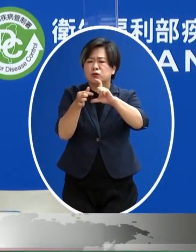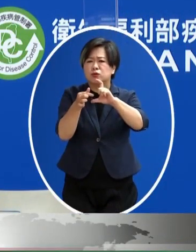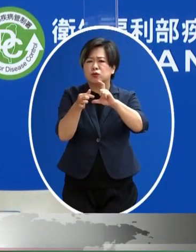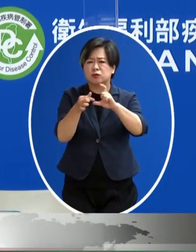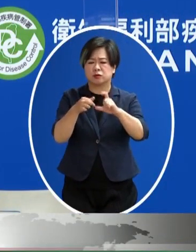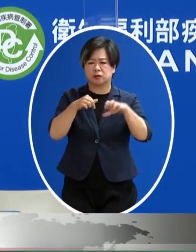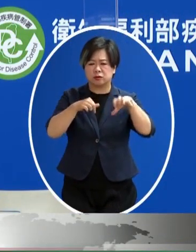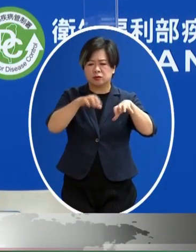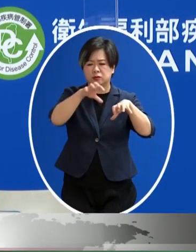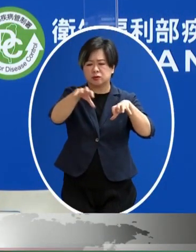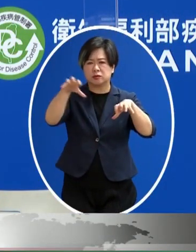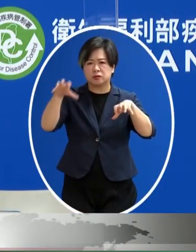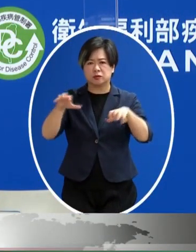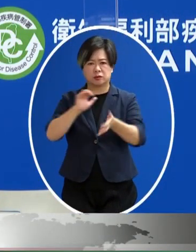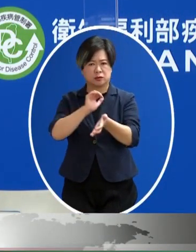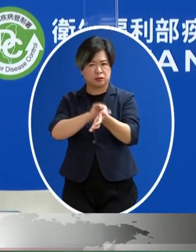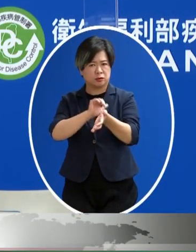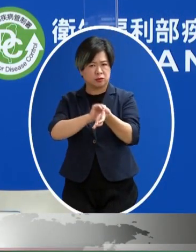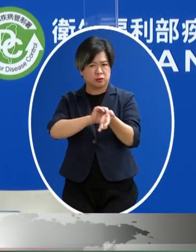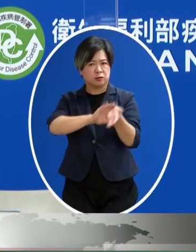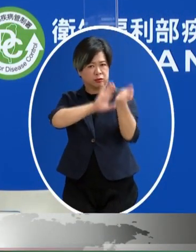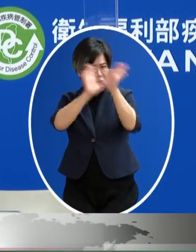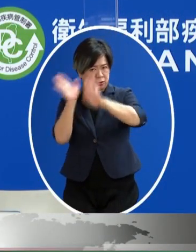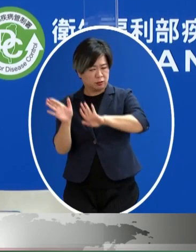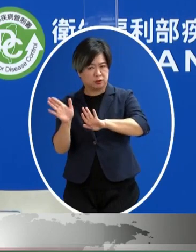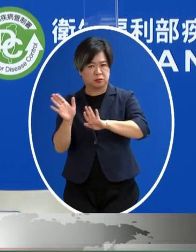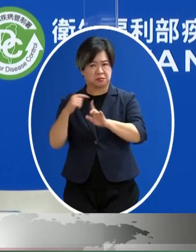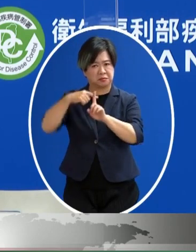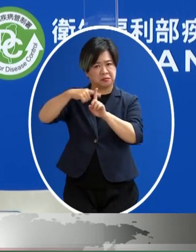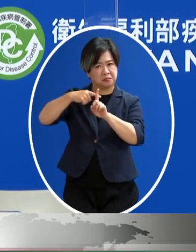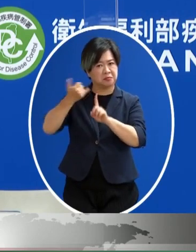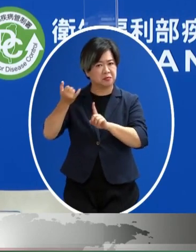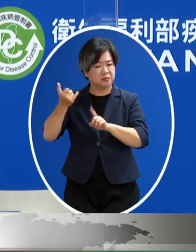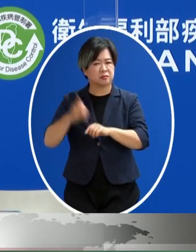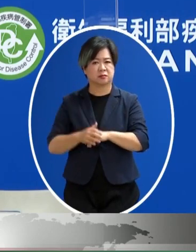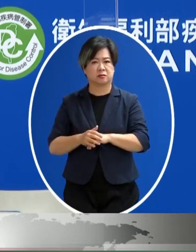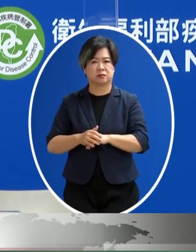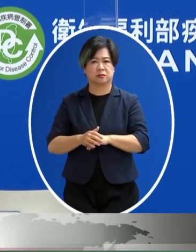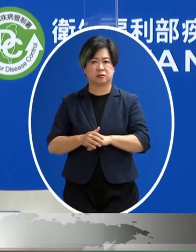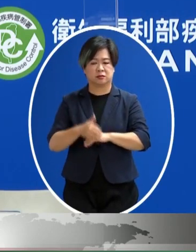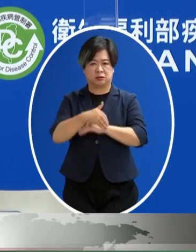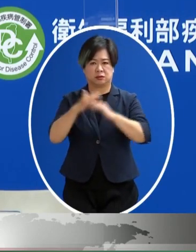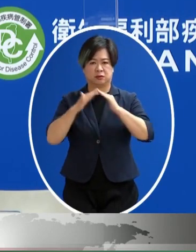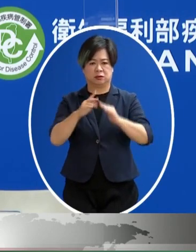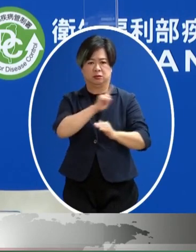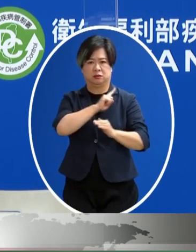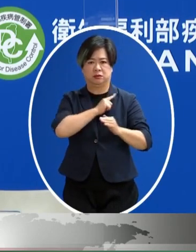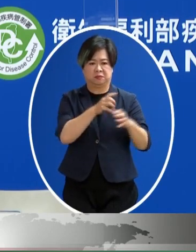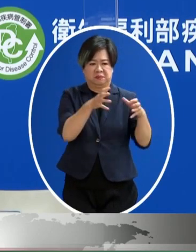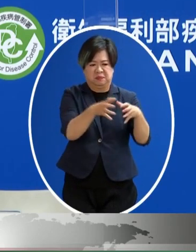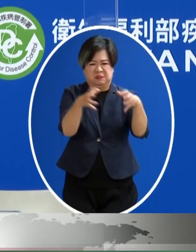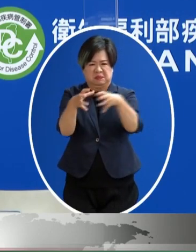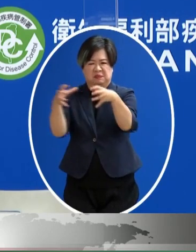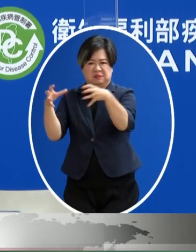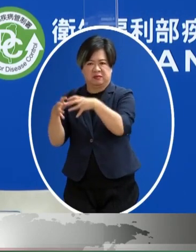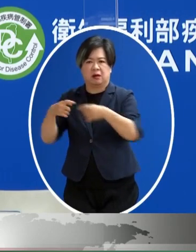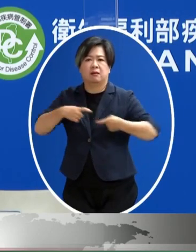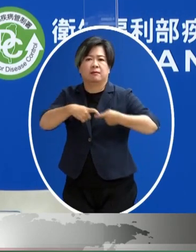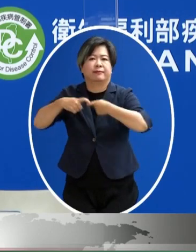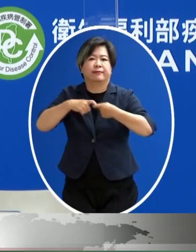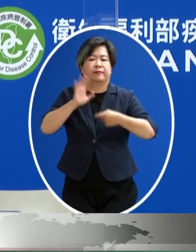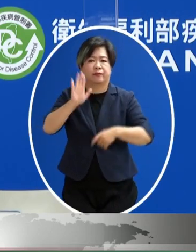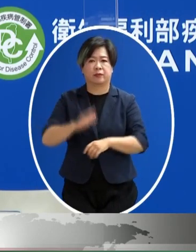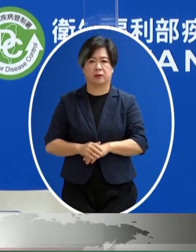Every city and county and every local medical network will have the full cooperation of all the others. During our national epidemic prevention